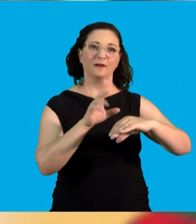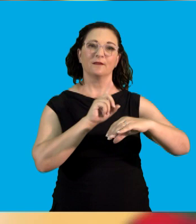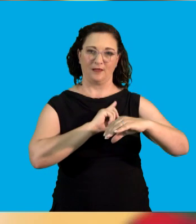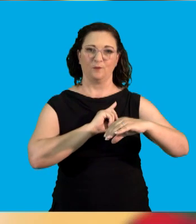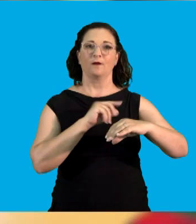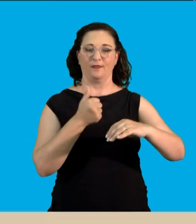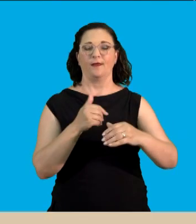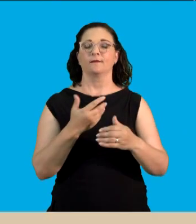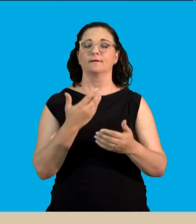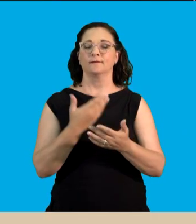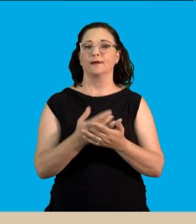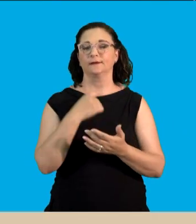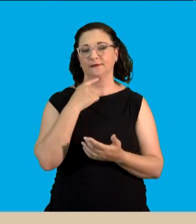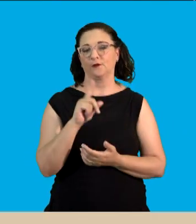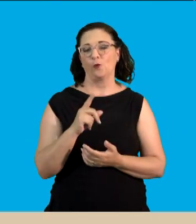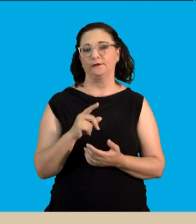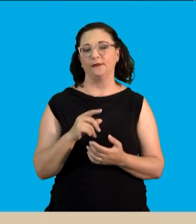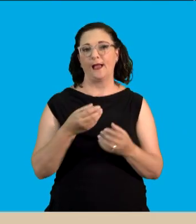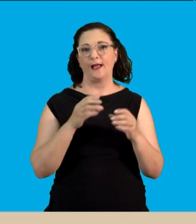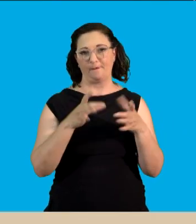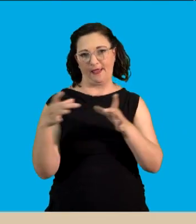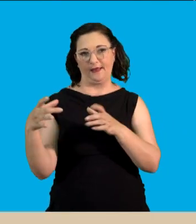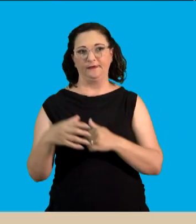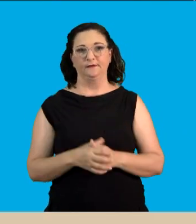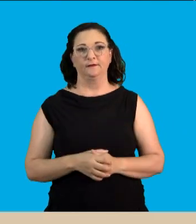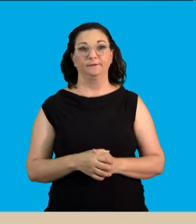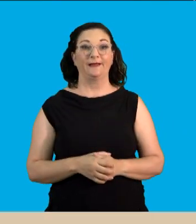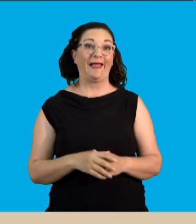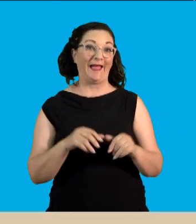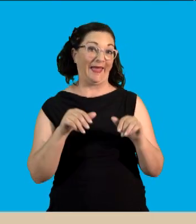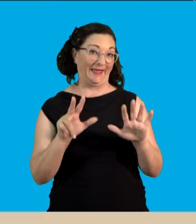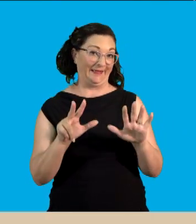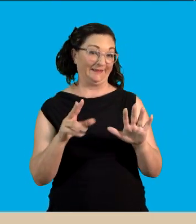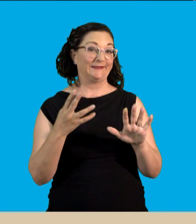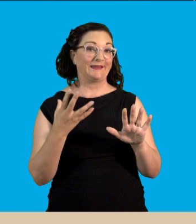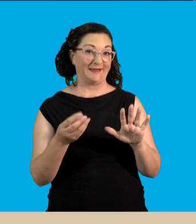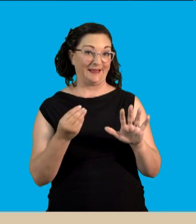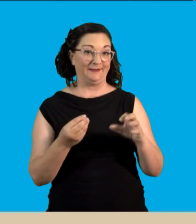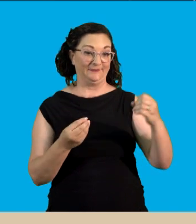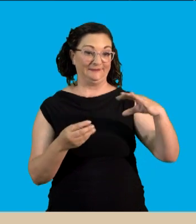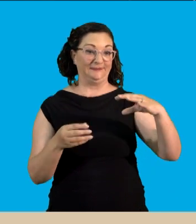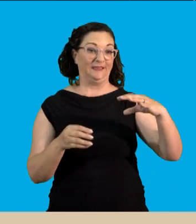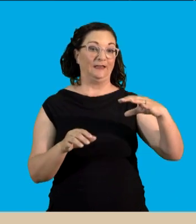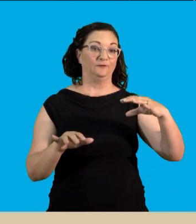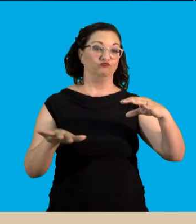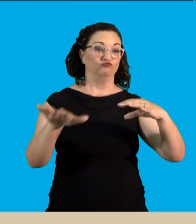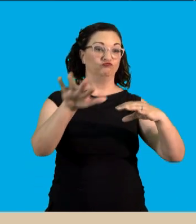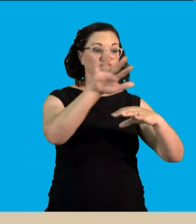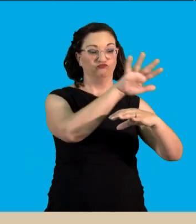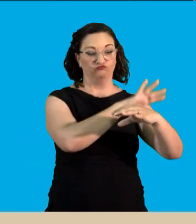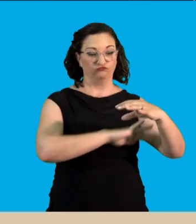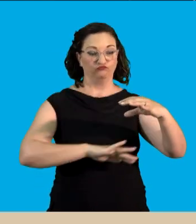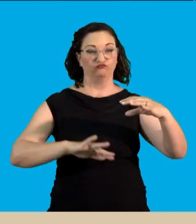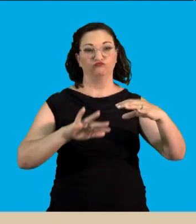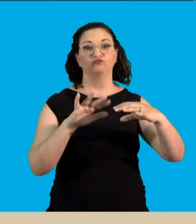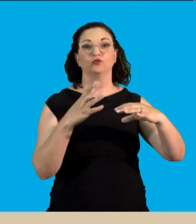planet. Now, there are 8 planets that orbit the sun around our solar system.